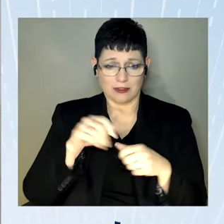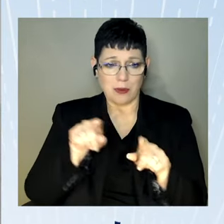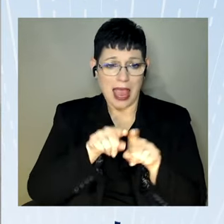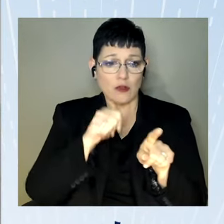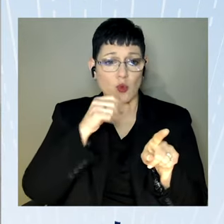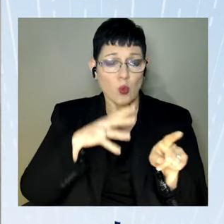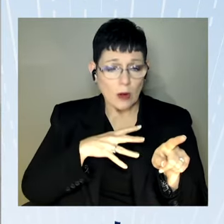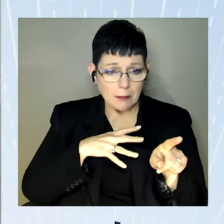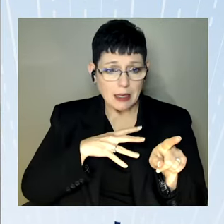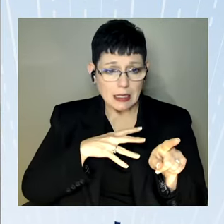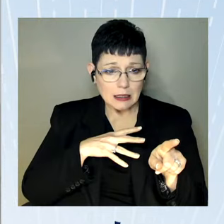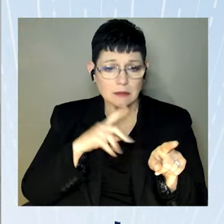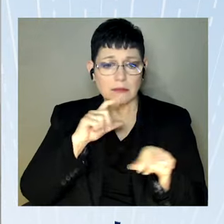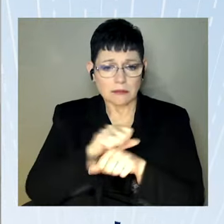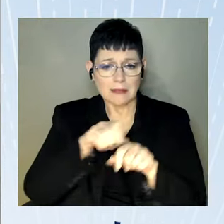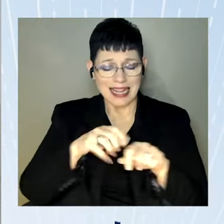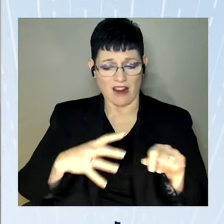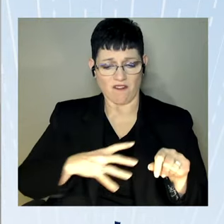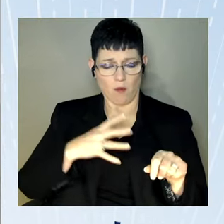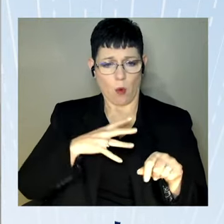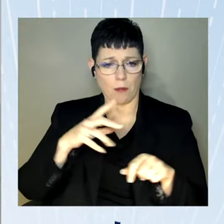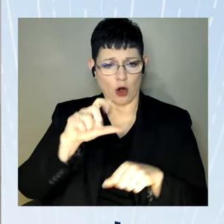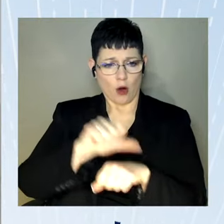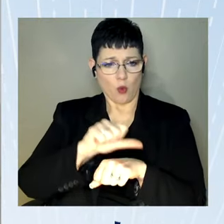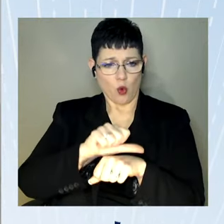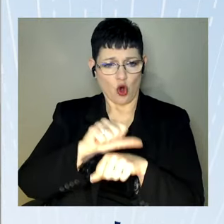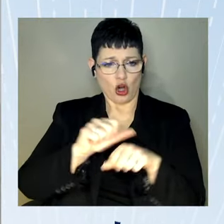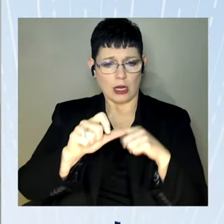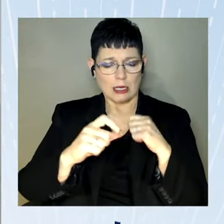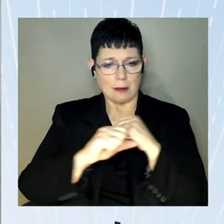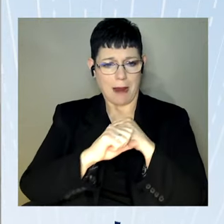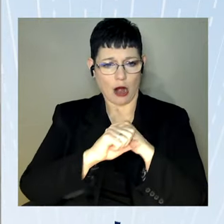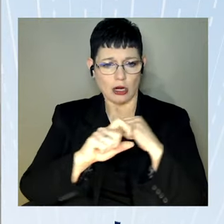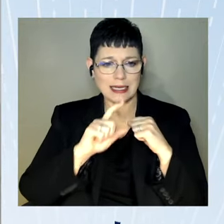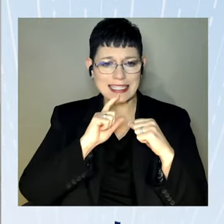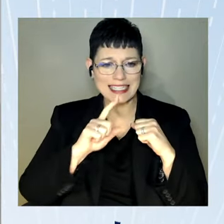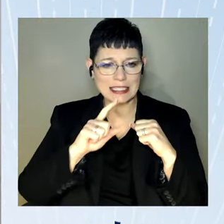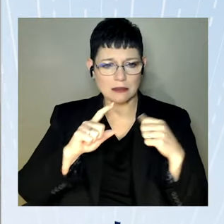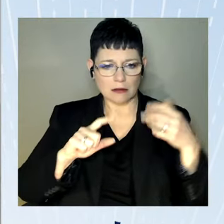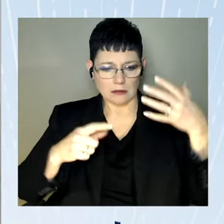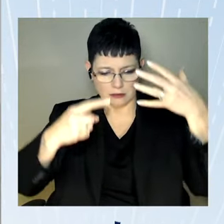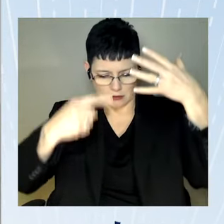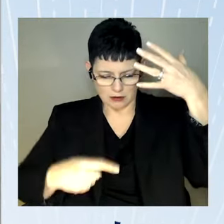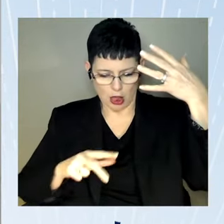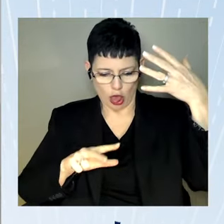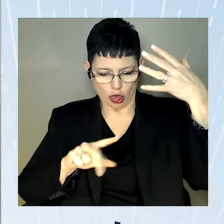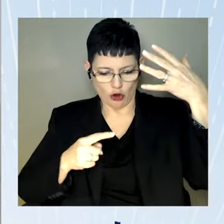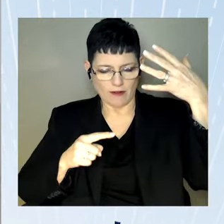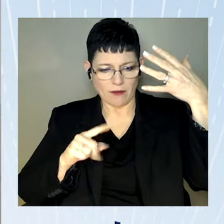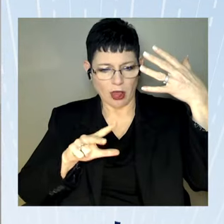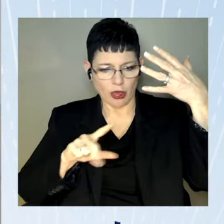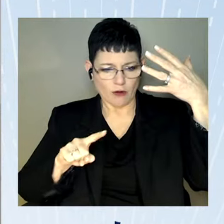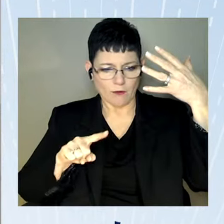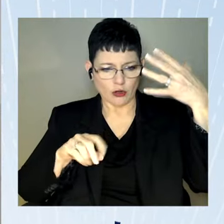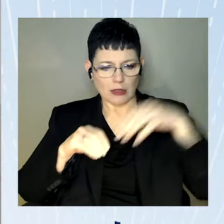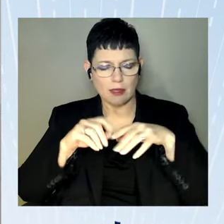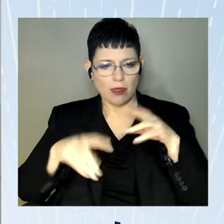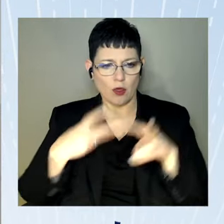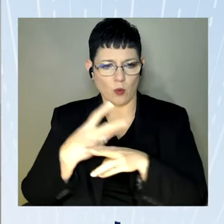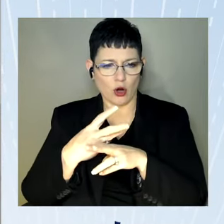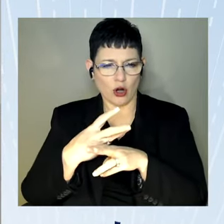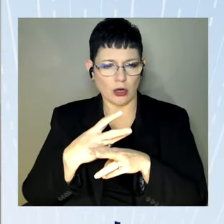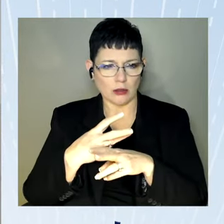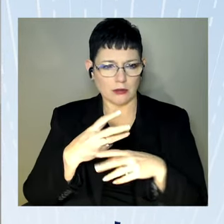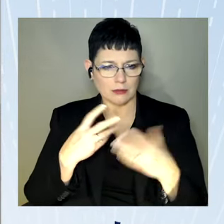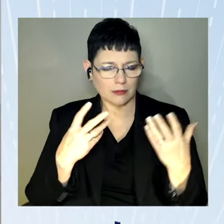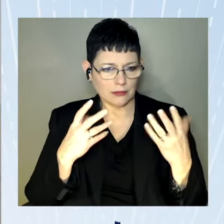the formal labor market is ranked 31st. And it is not at all a mystery why that